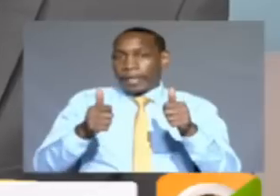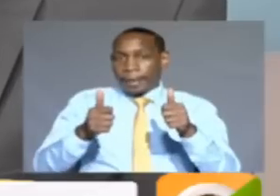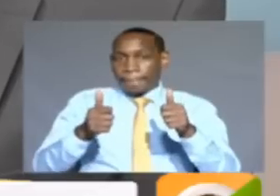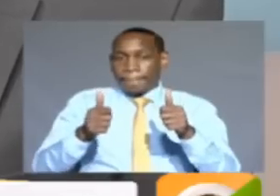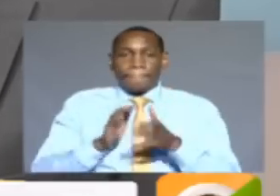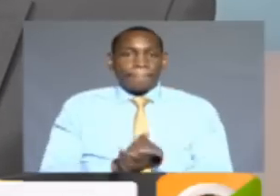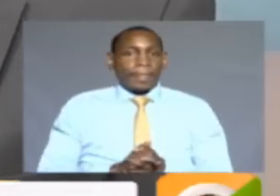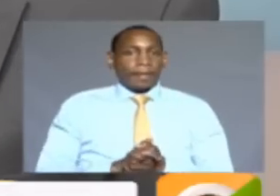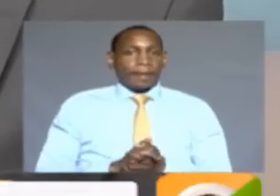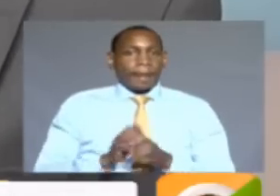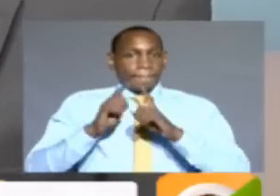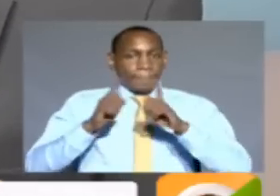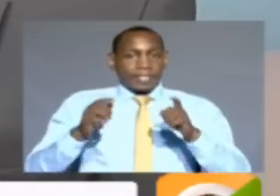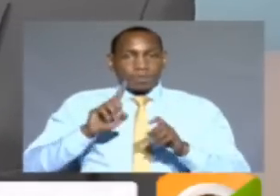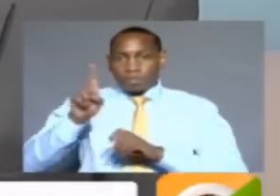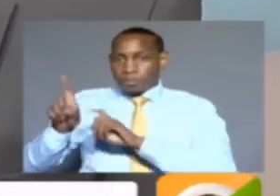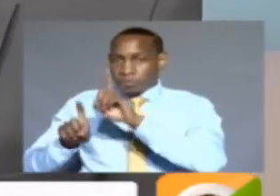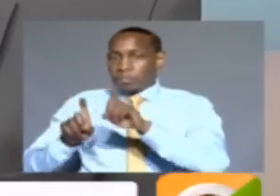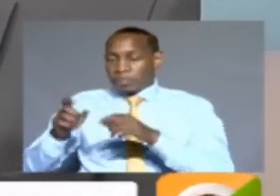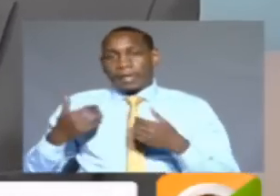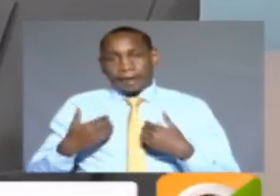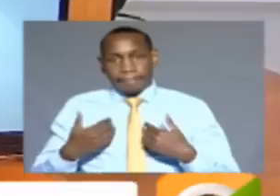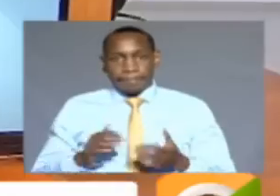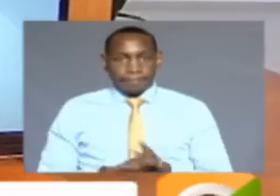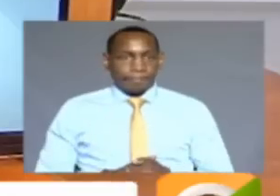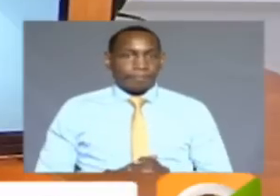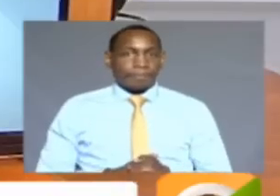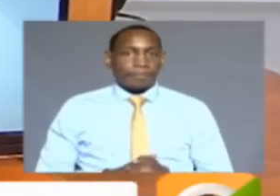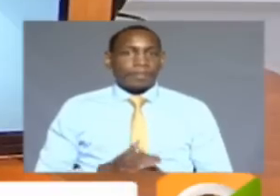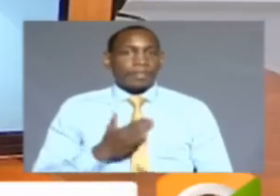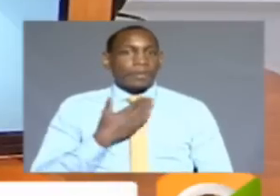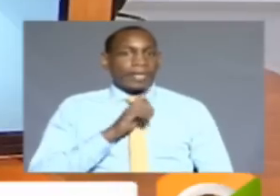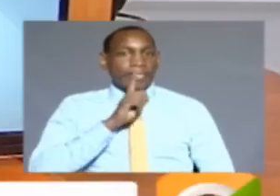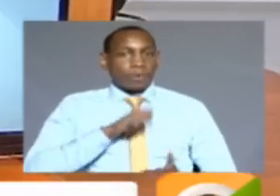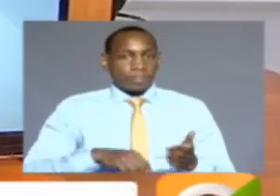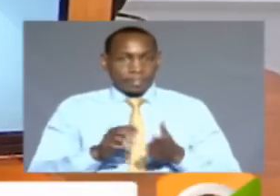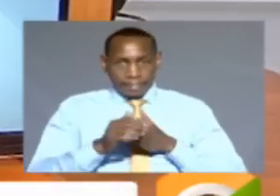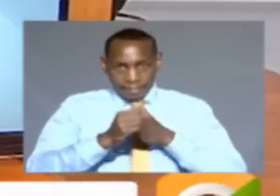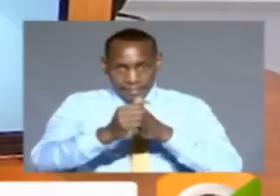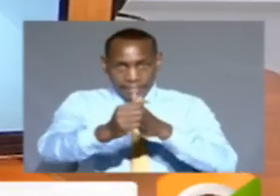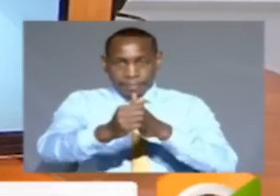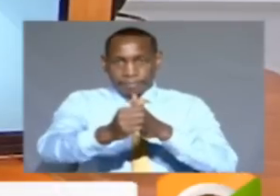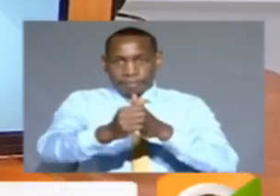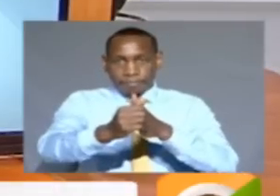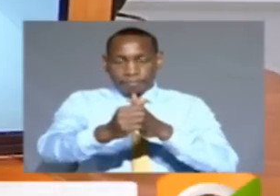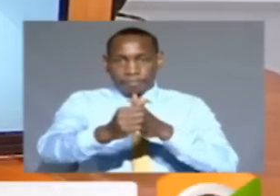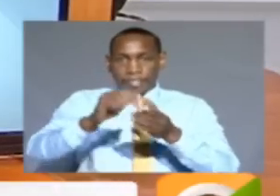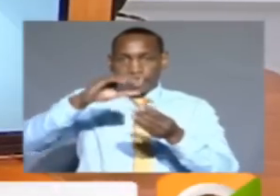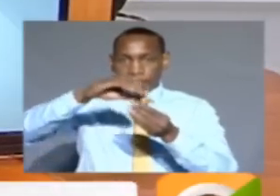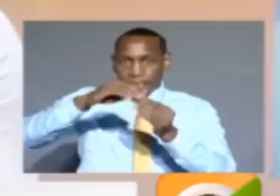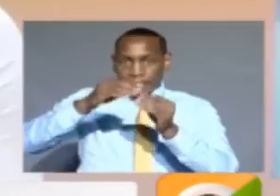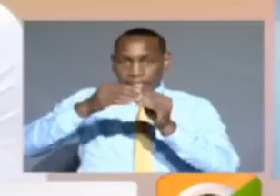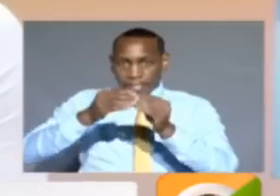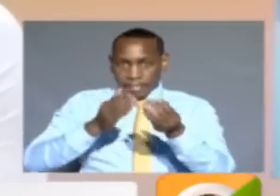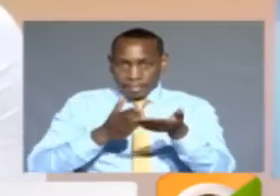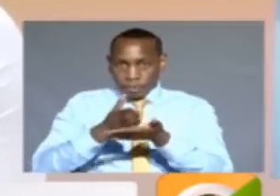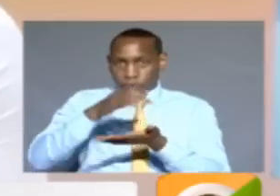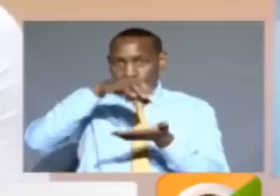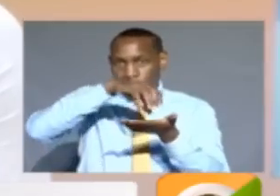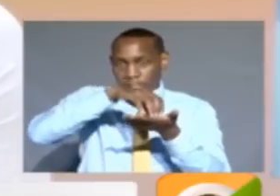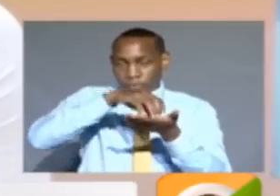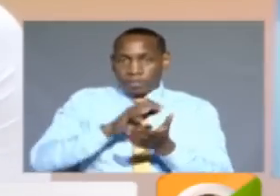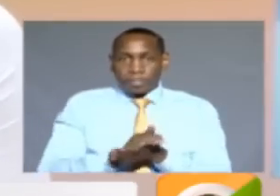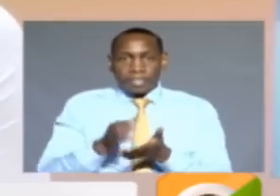but still there are questions. Yes, and I think I want to say that leadership is created by circumstances.